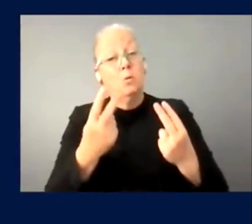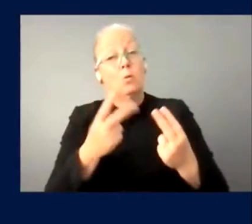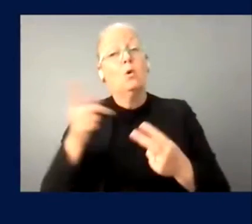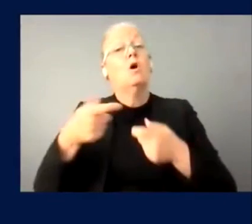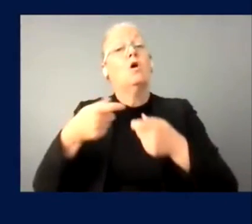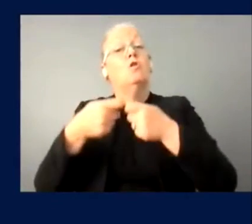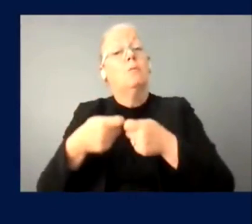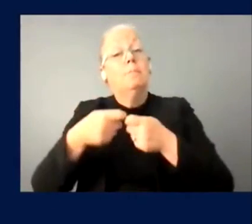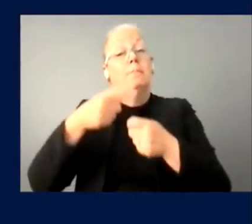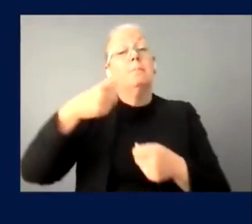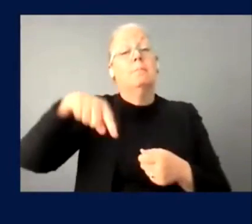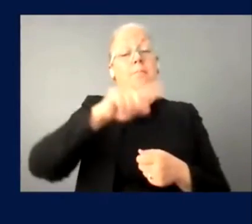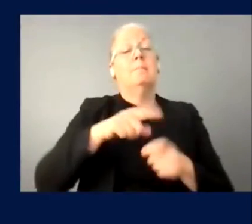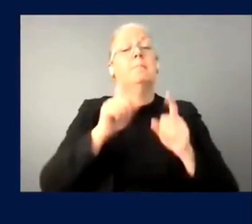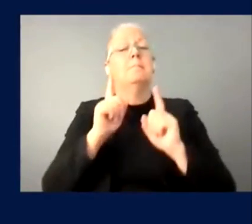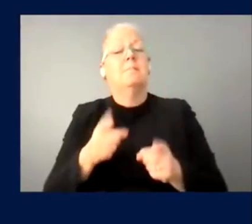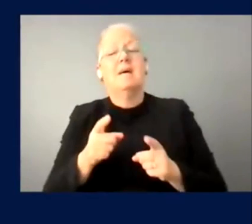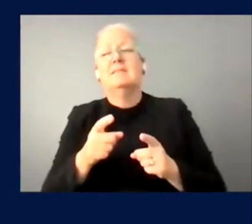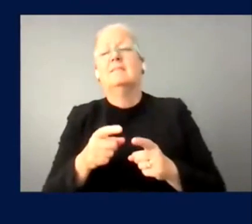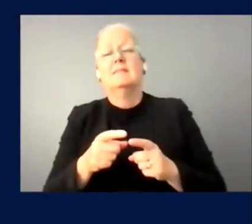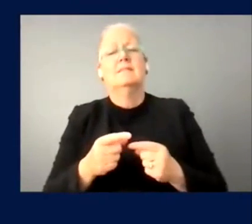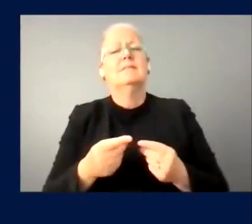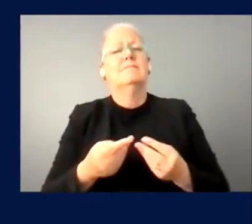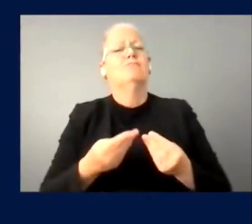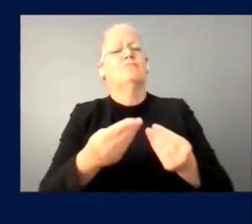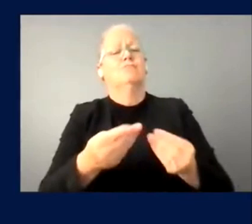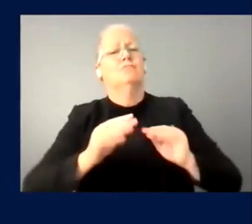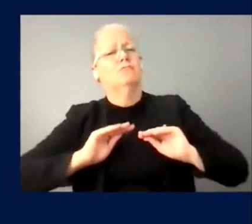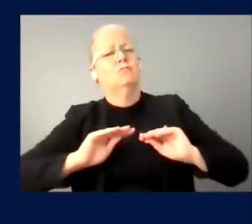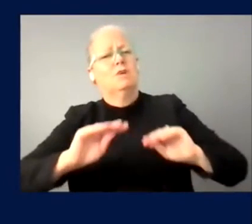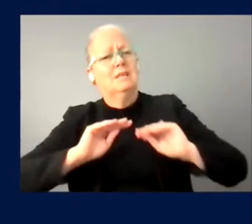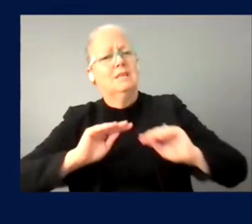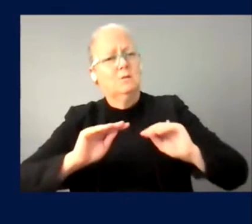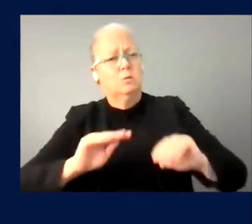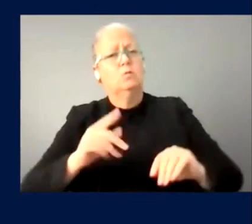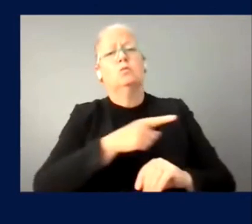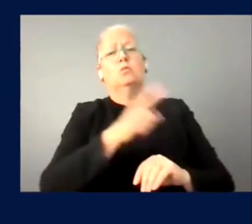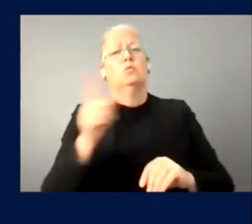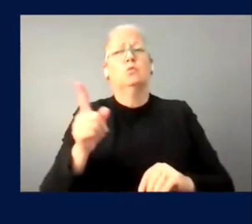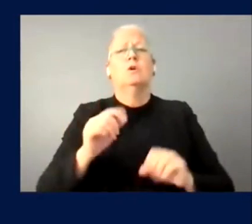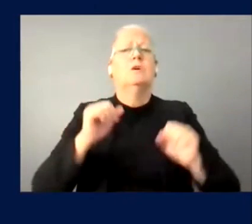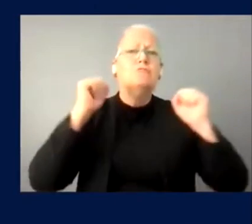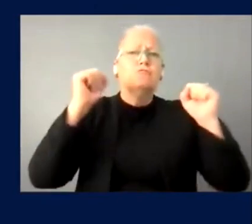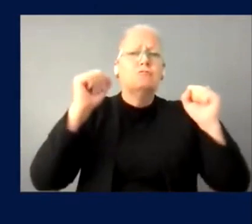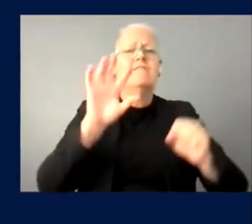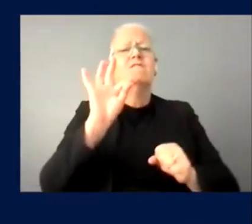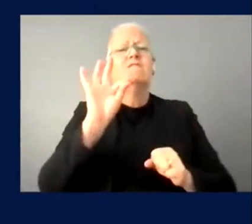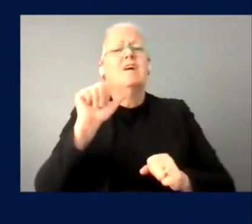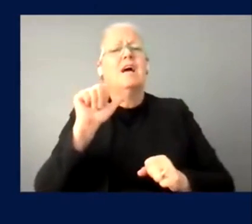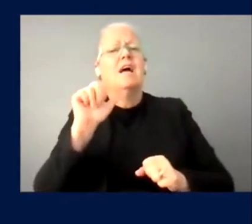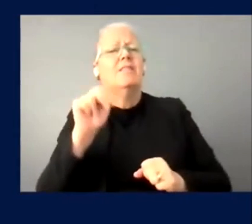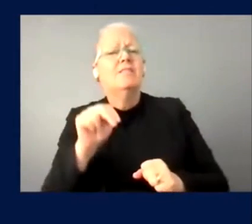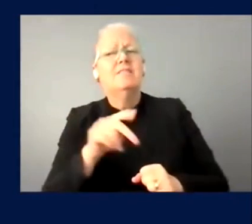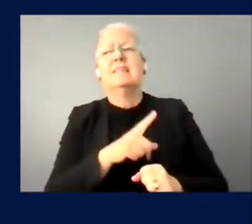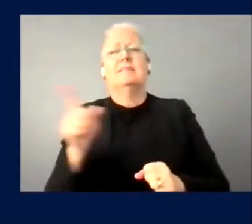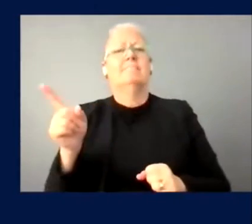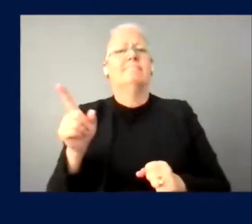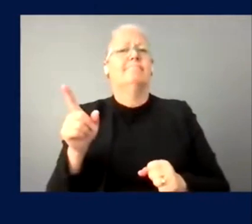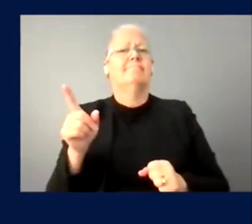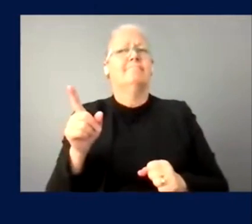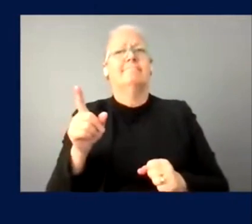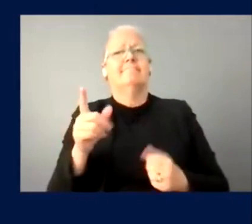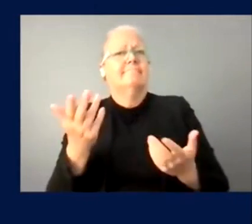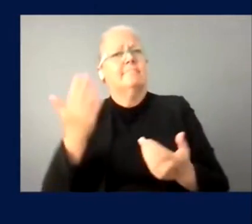of fans with non-visible disabilities? Yeah, that's really, really imperative. It's so important